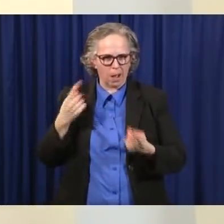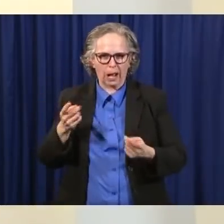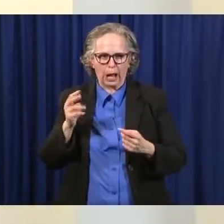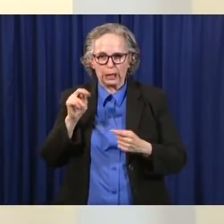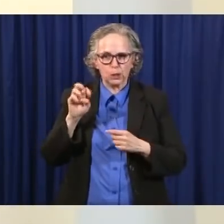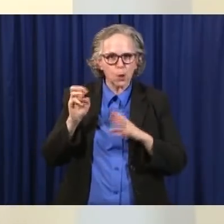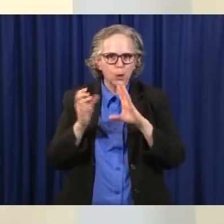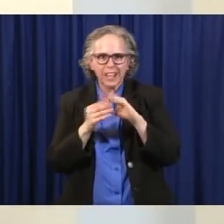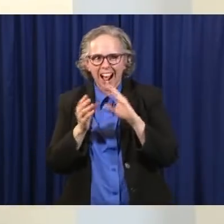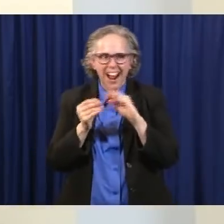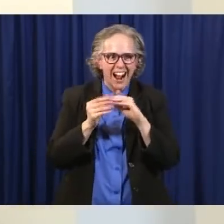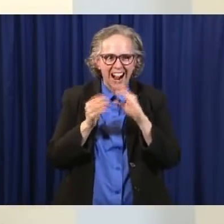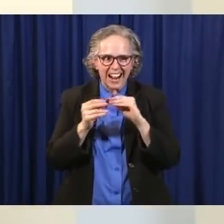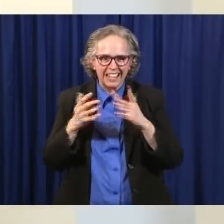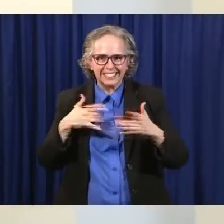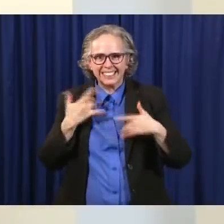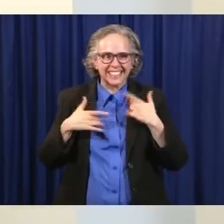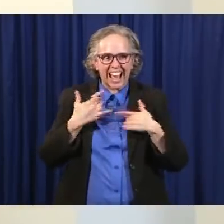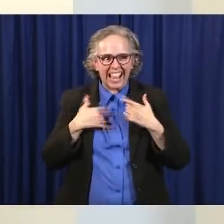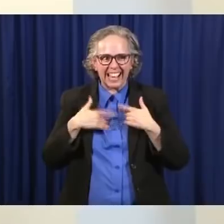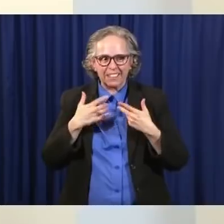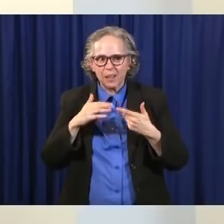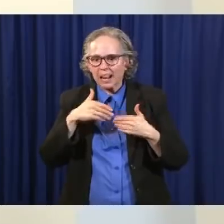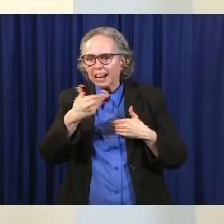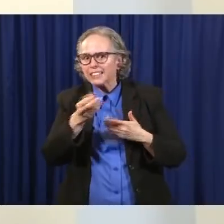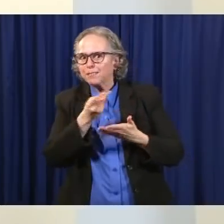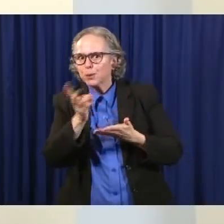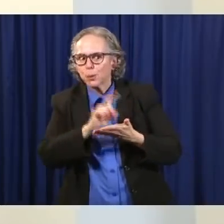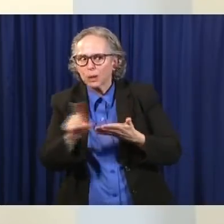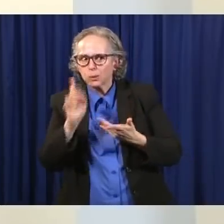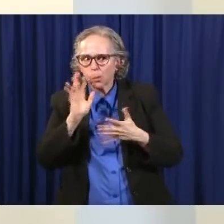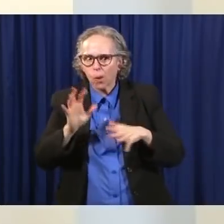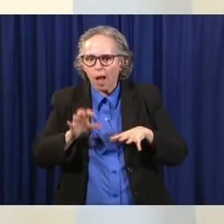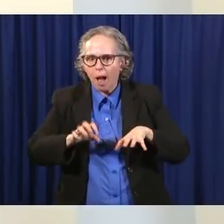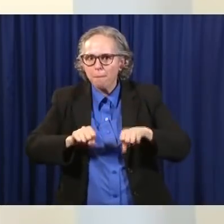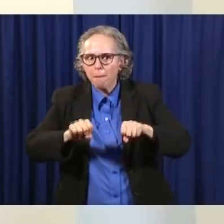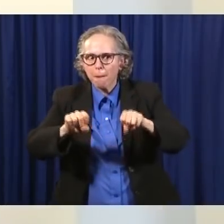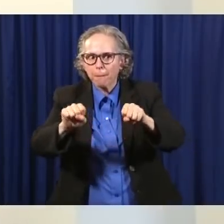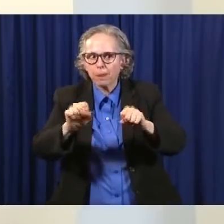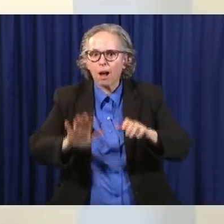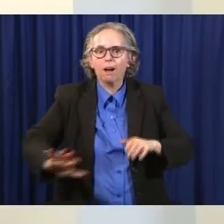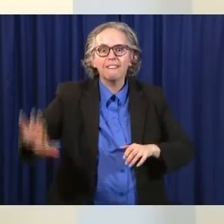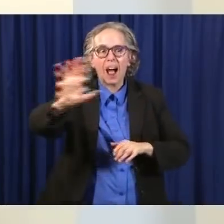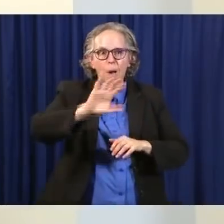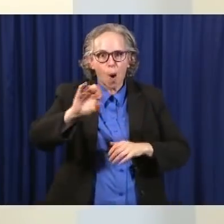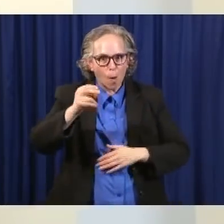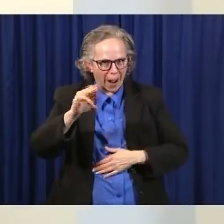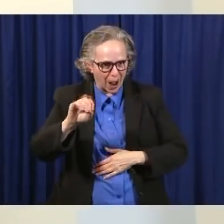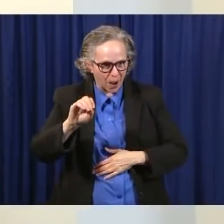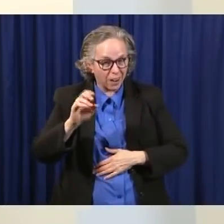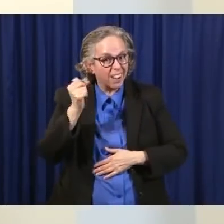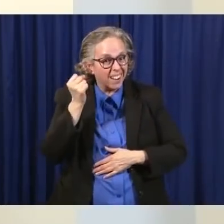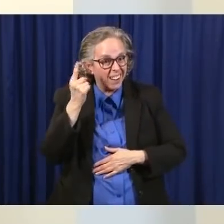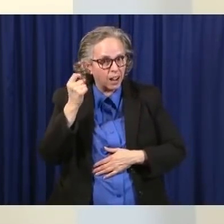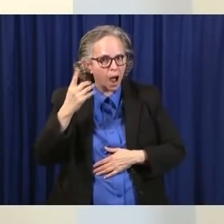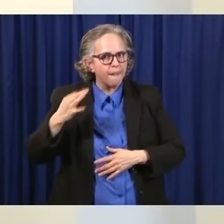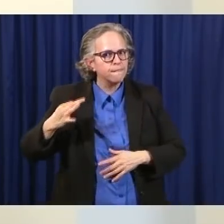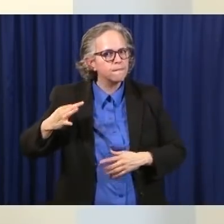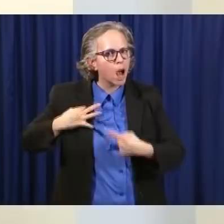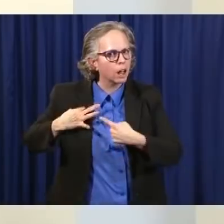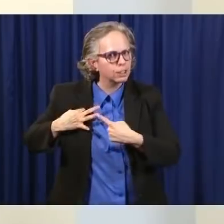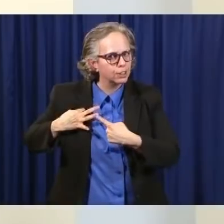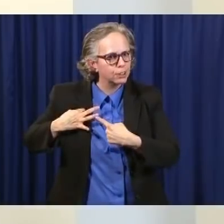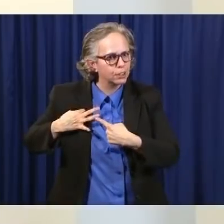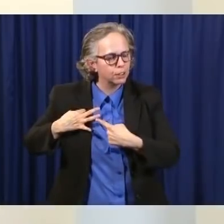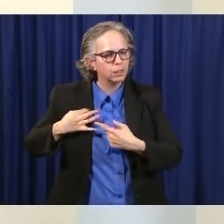weeks we will be doing some testing throughout Ohio. This is voluntary. We're starting with a random